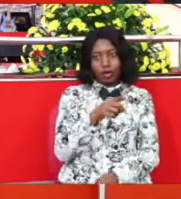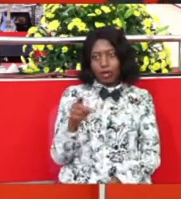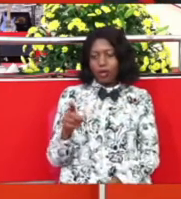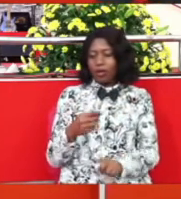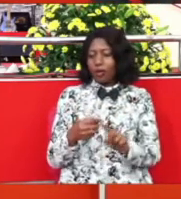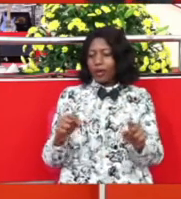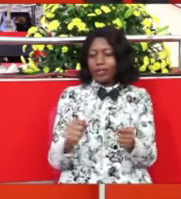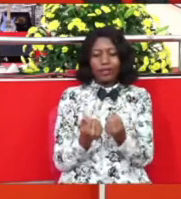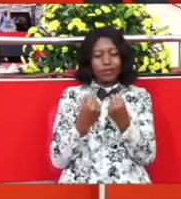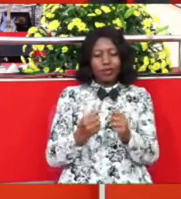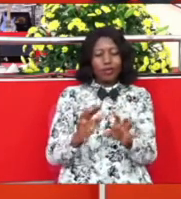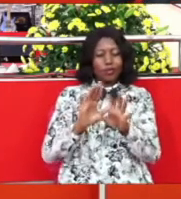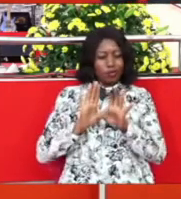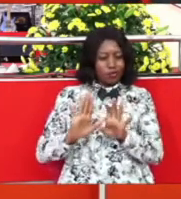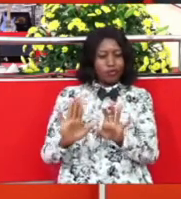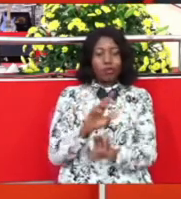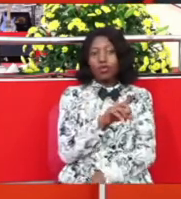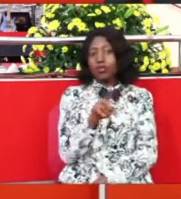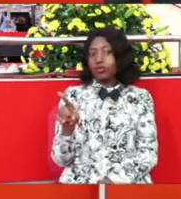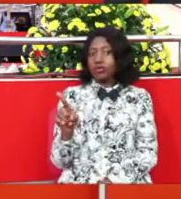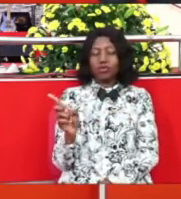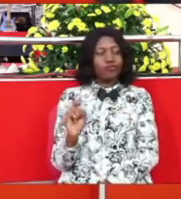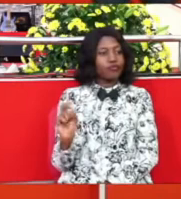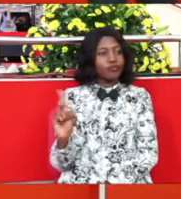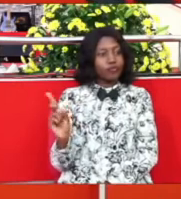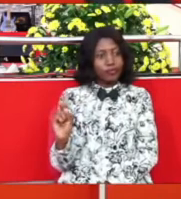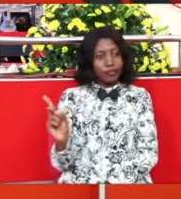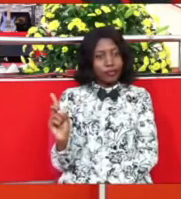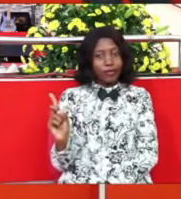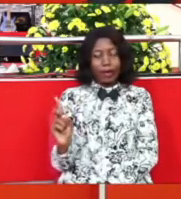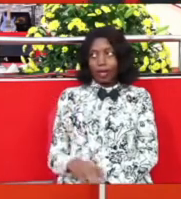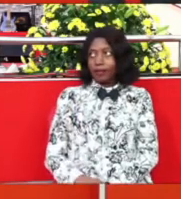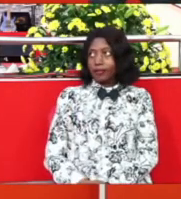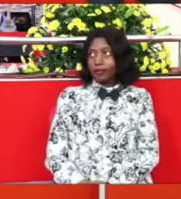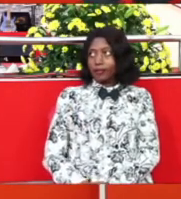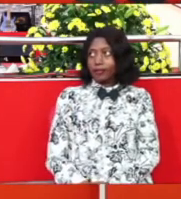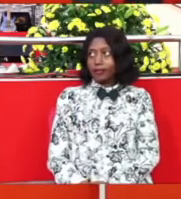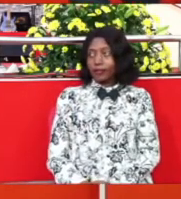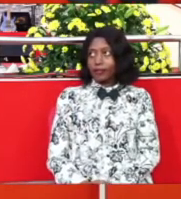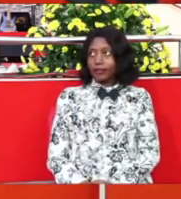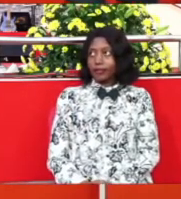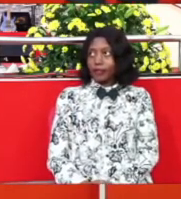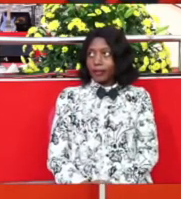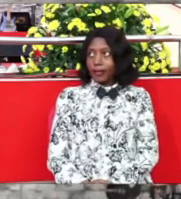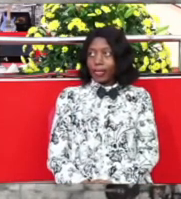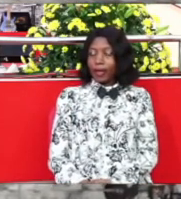into it. Mungu anatamani kuweza kuwa na ushirika na binadamu lakini hawezi jisukumia.